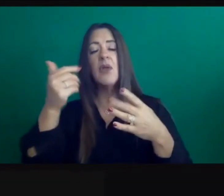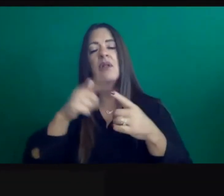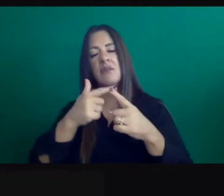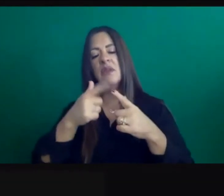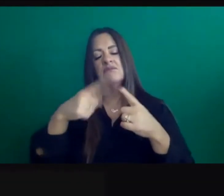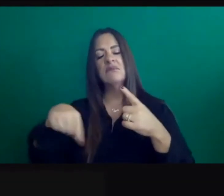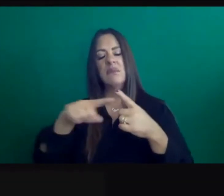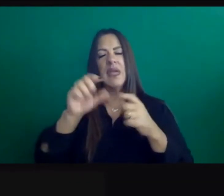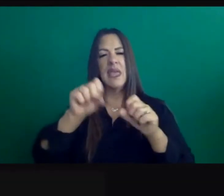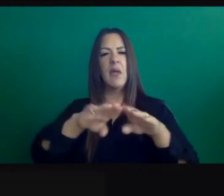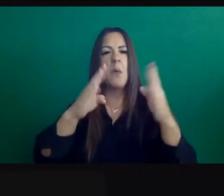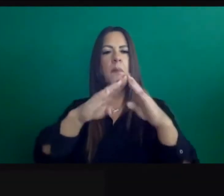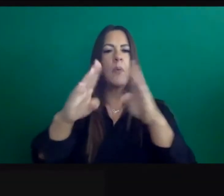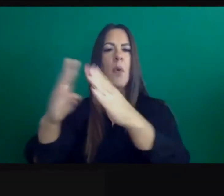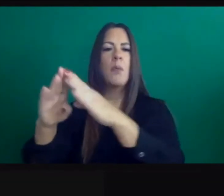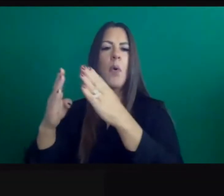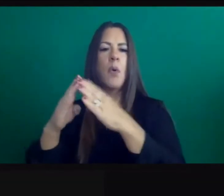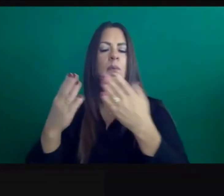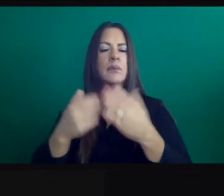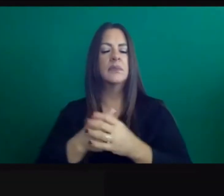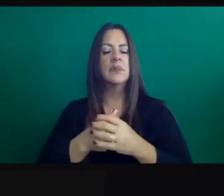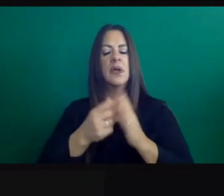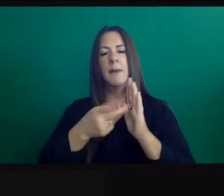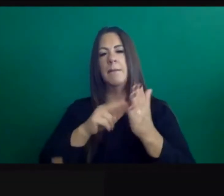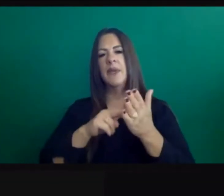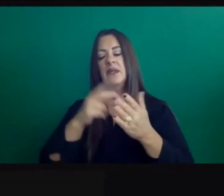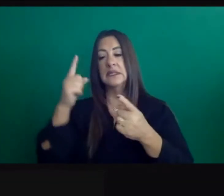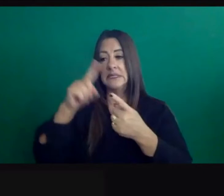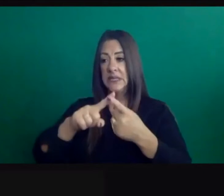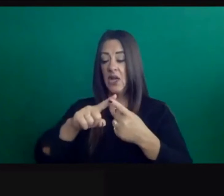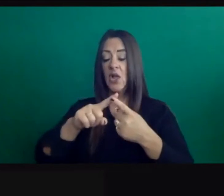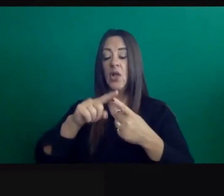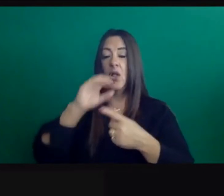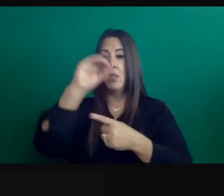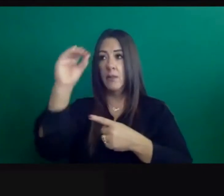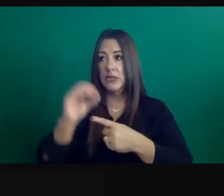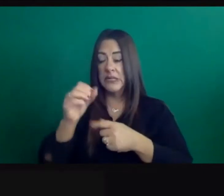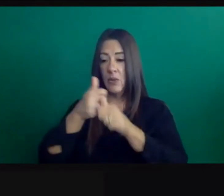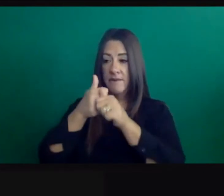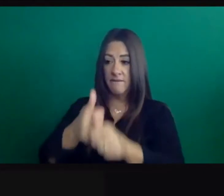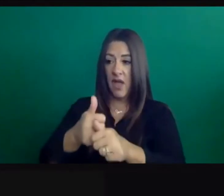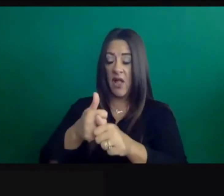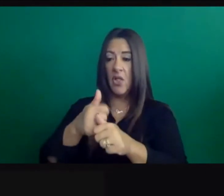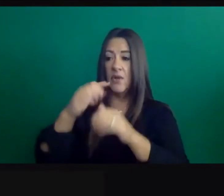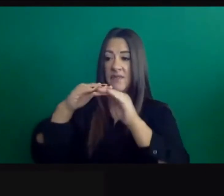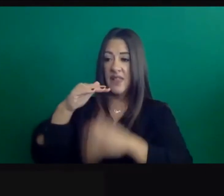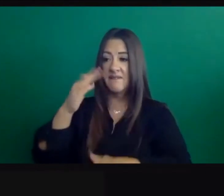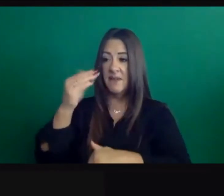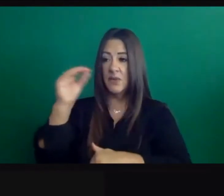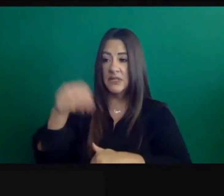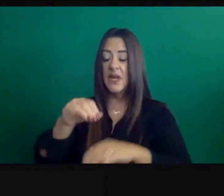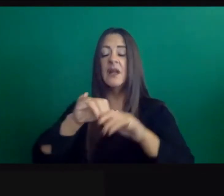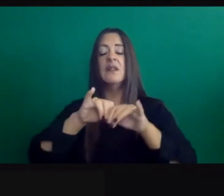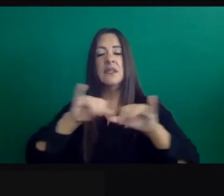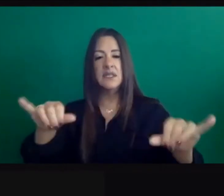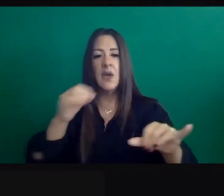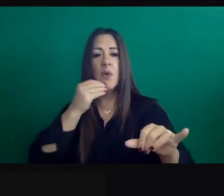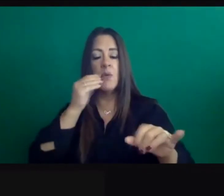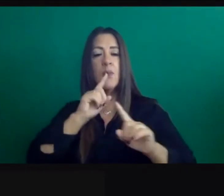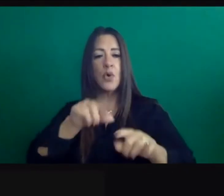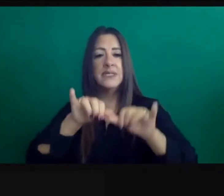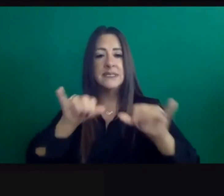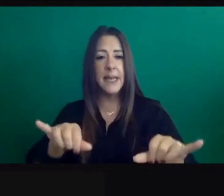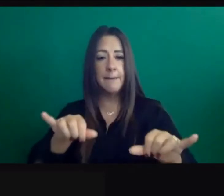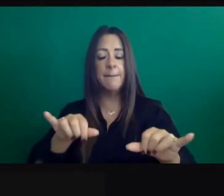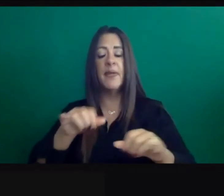as soon as that regional stay-at-home order is lifted, and we will continue to use that structure for the foreseeable